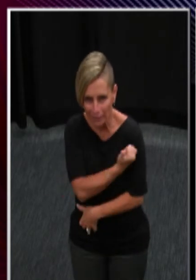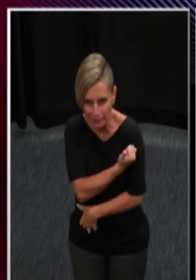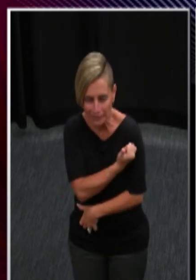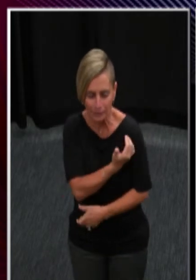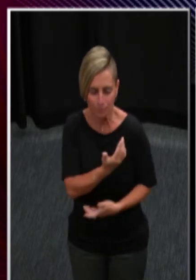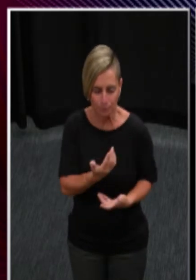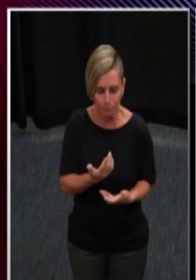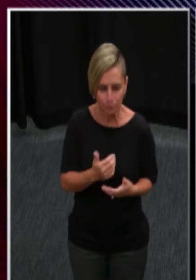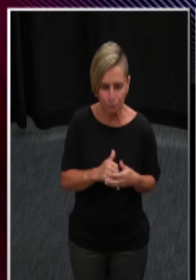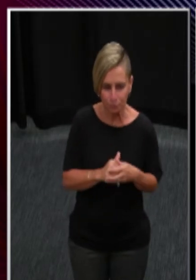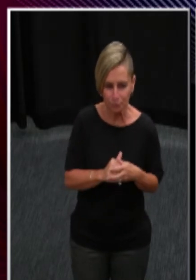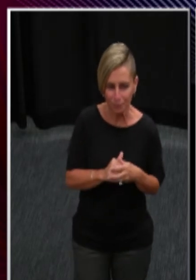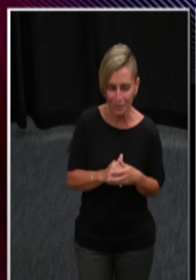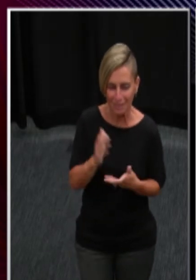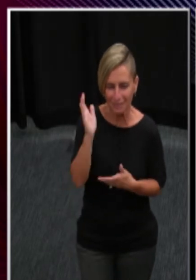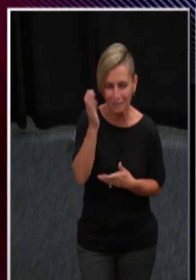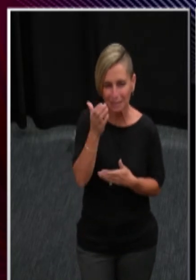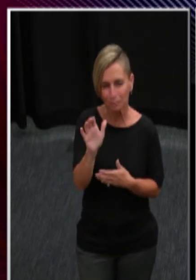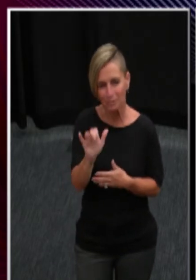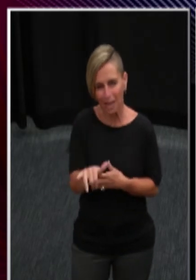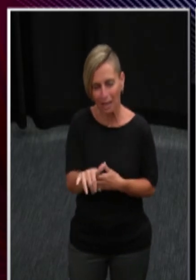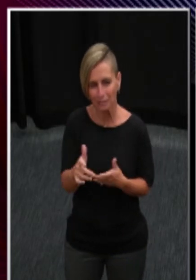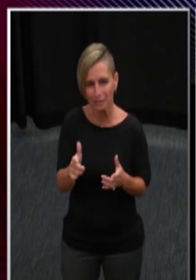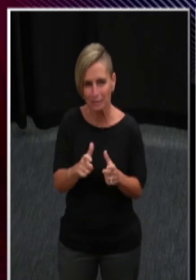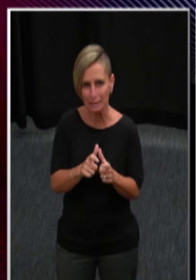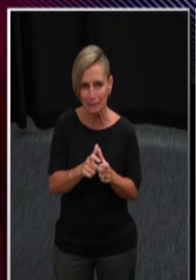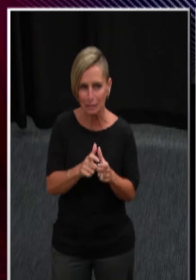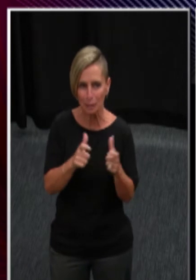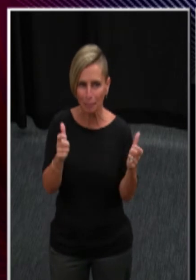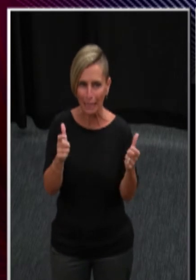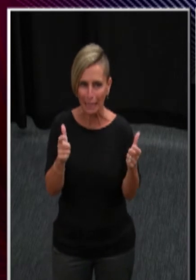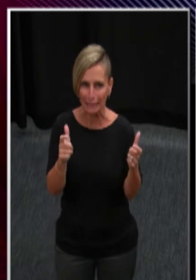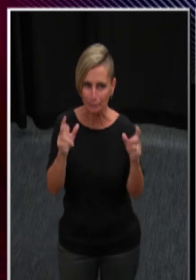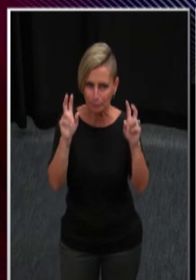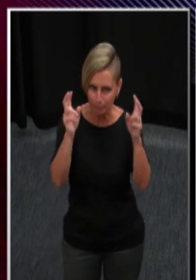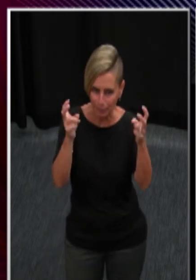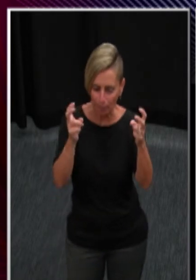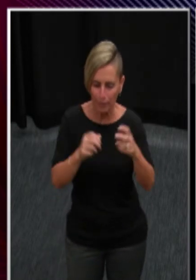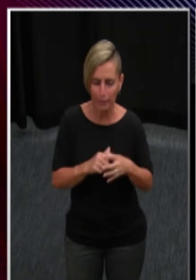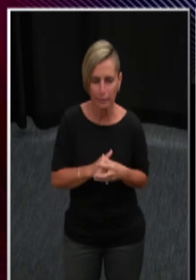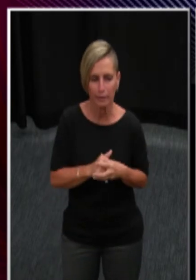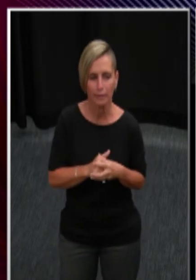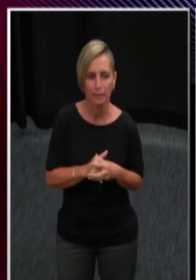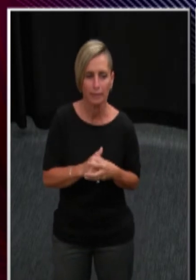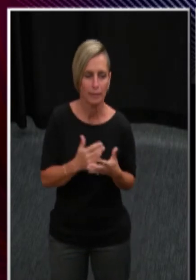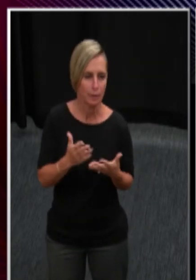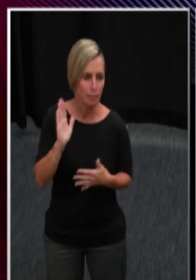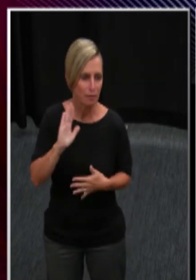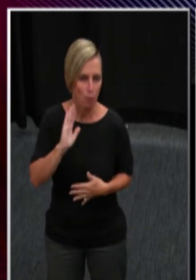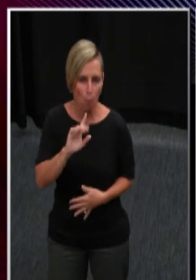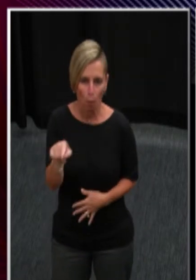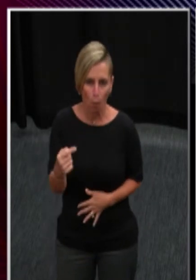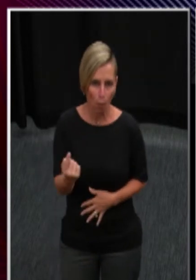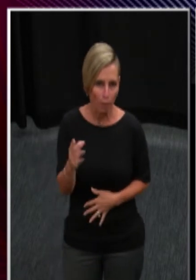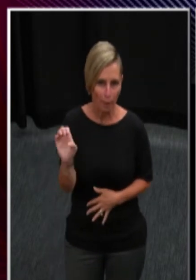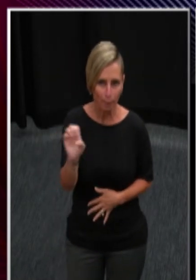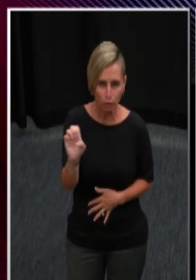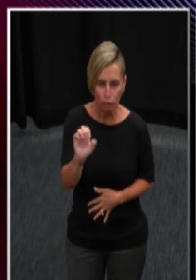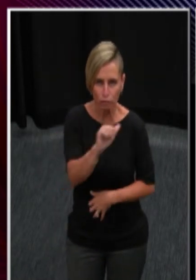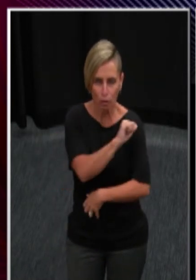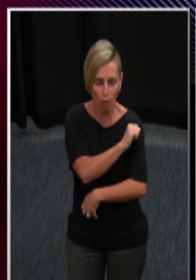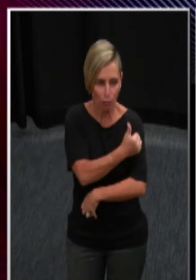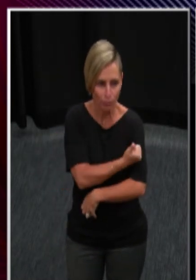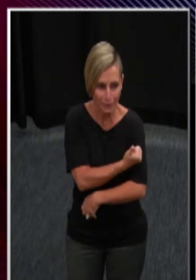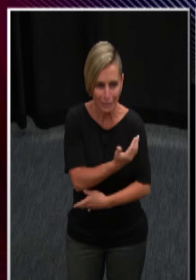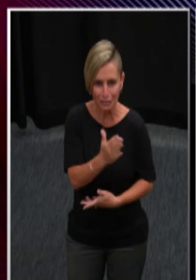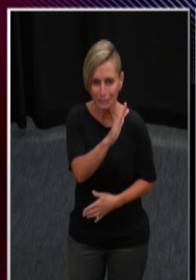to the top of the list, that it was only an emergency use authorization. It never had final approval, even